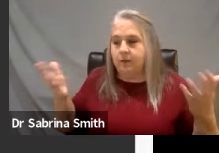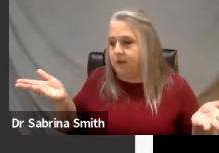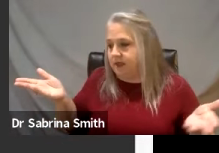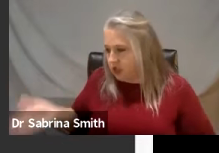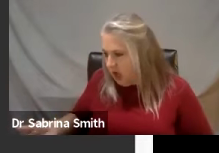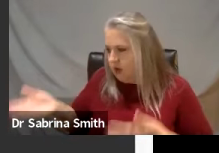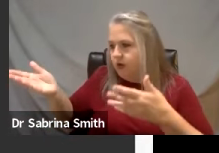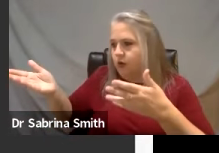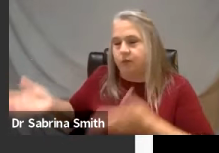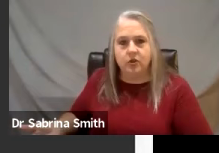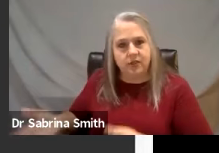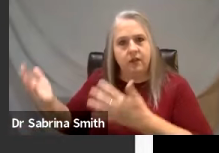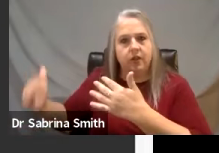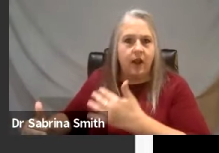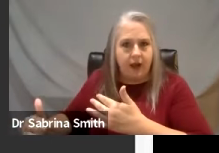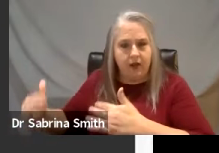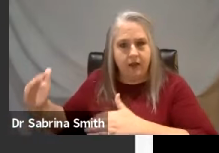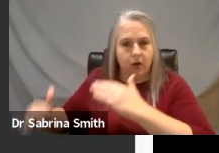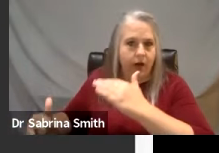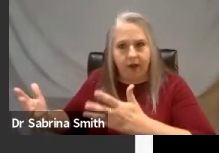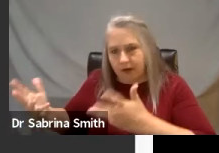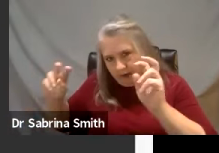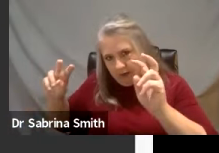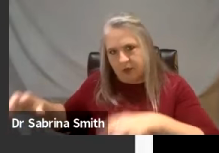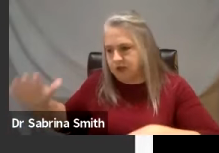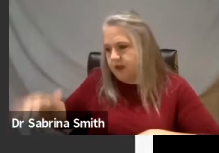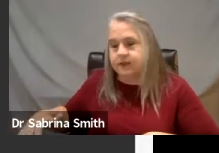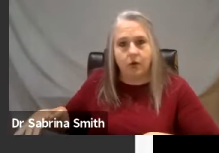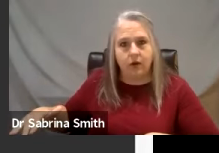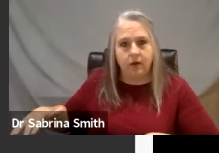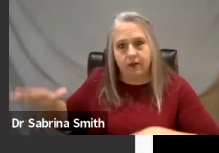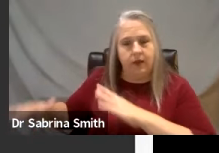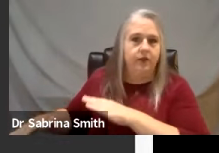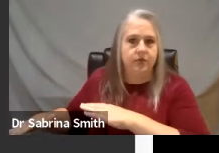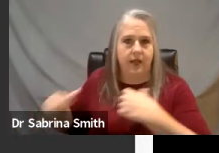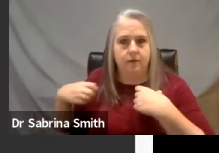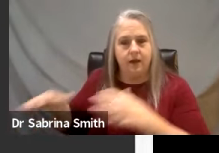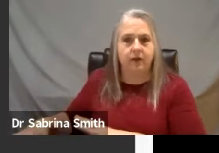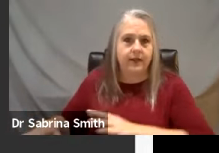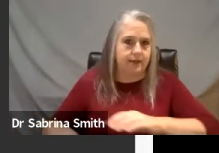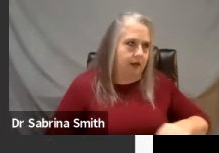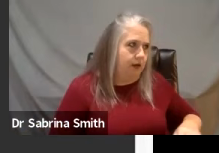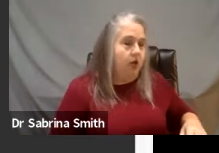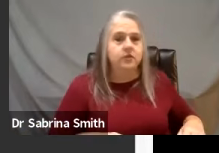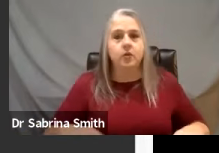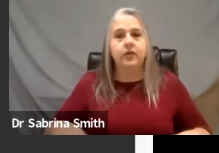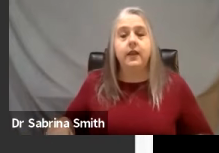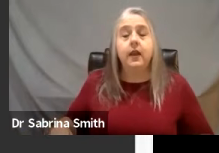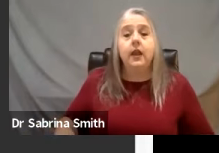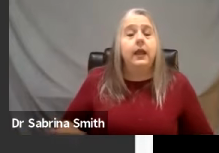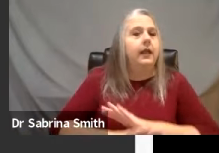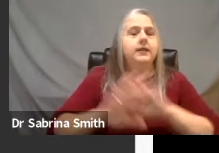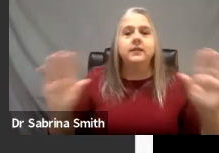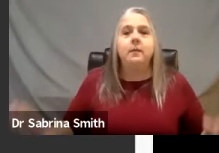side, and maybe the child or the person, the other hierarchy, the lower hierarchy person is on the other side, my right side. So